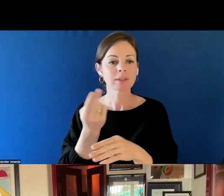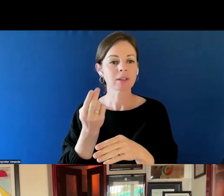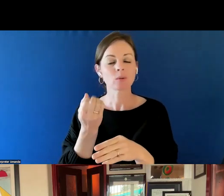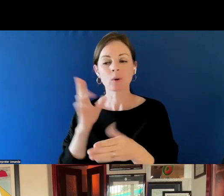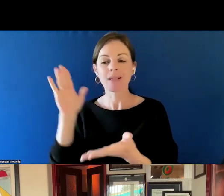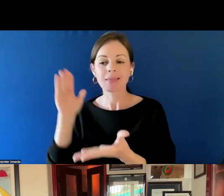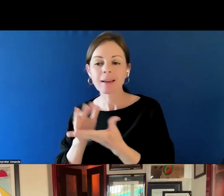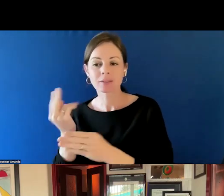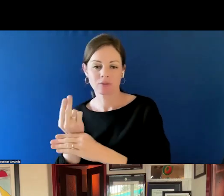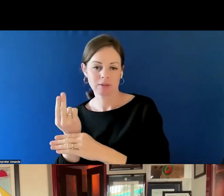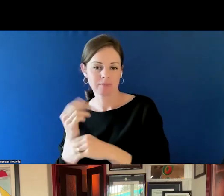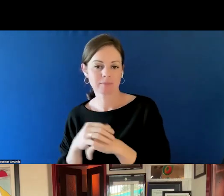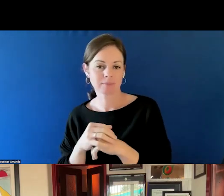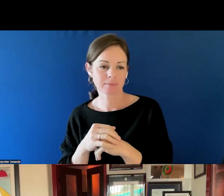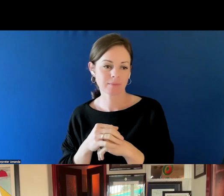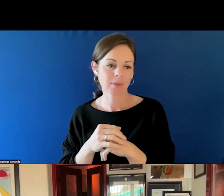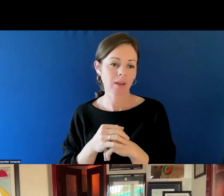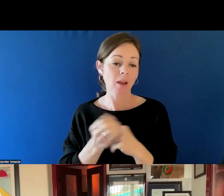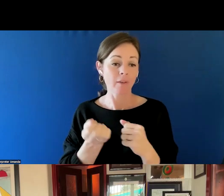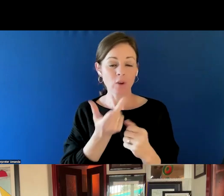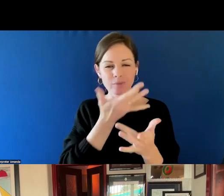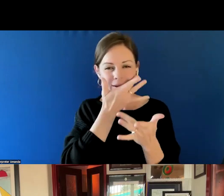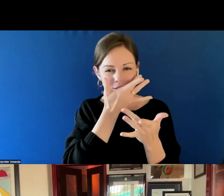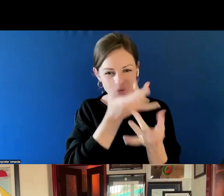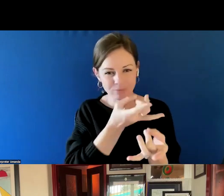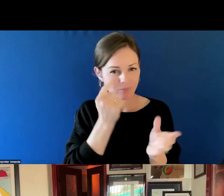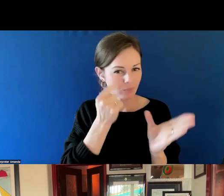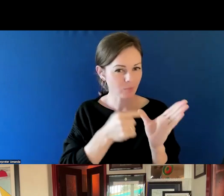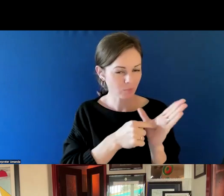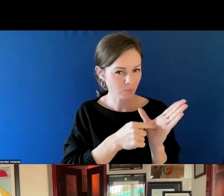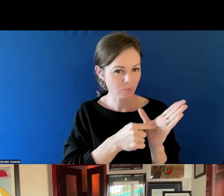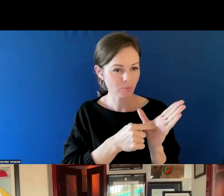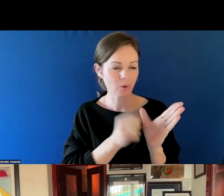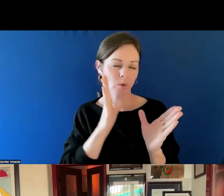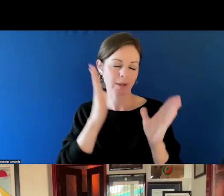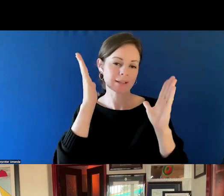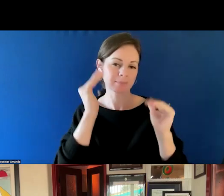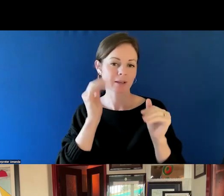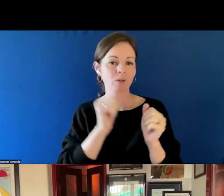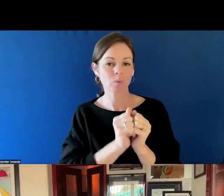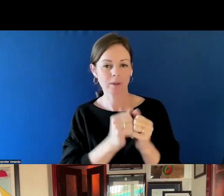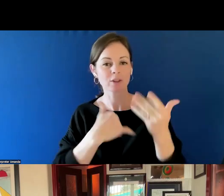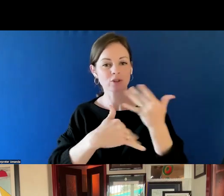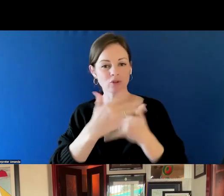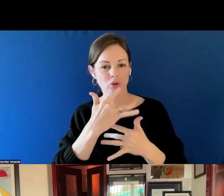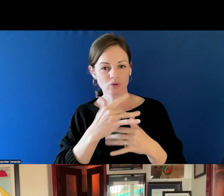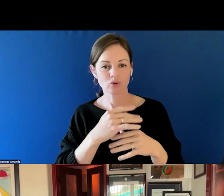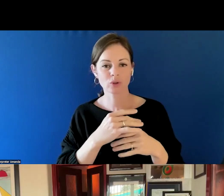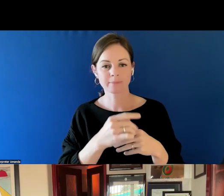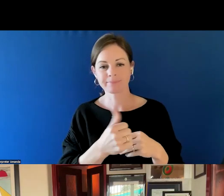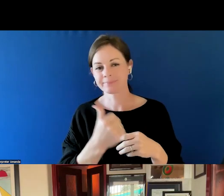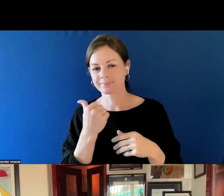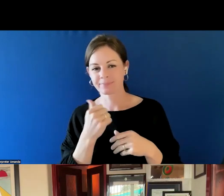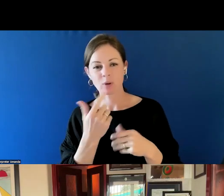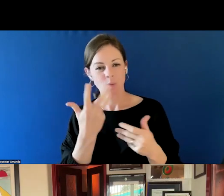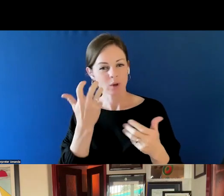utilization. And a couple of the interesting findings, as you would expect with social determinant type what we know